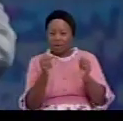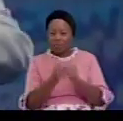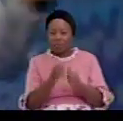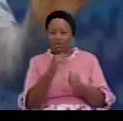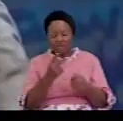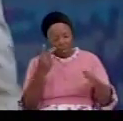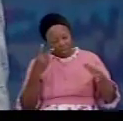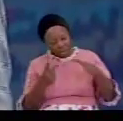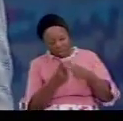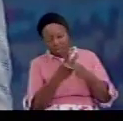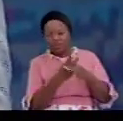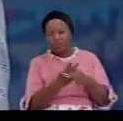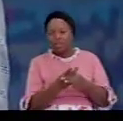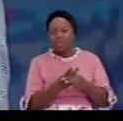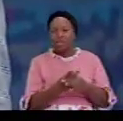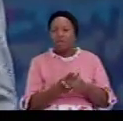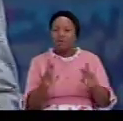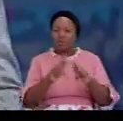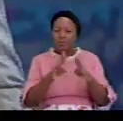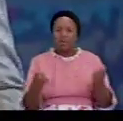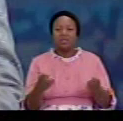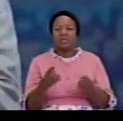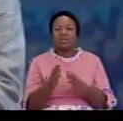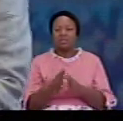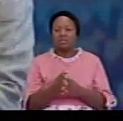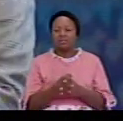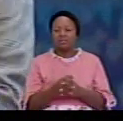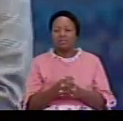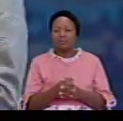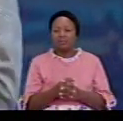transparent repentance.